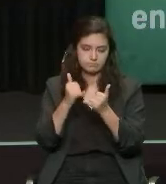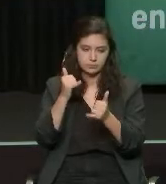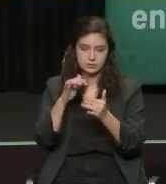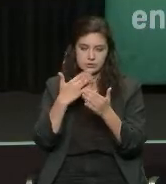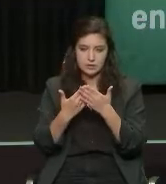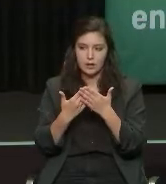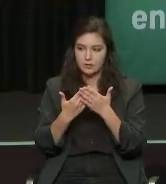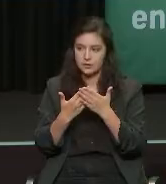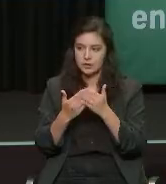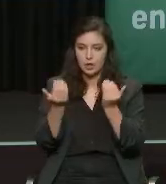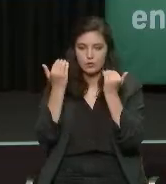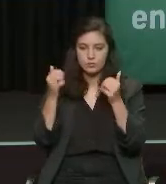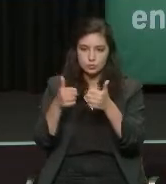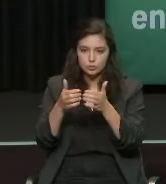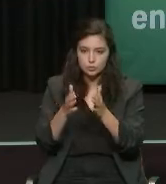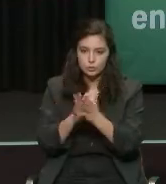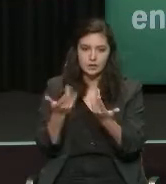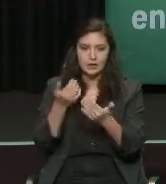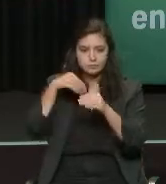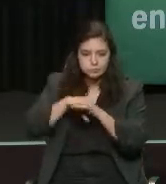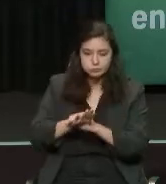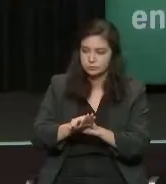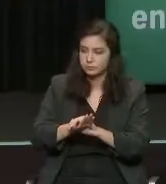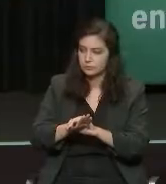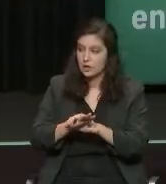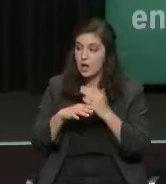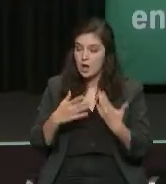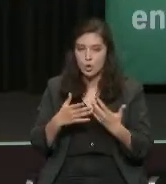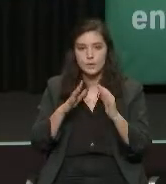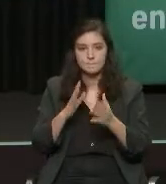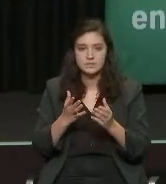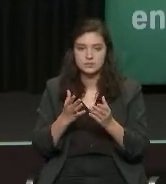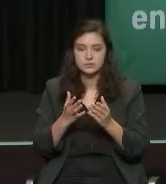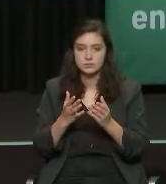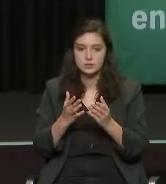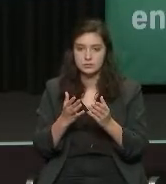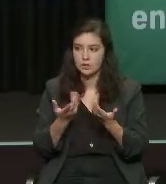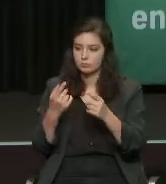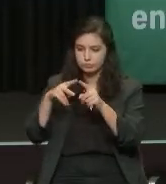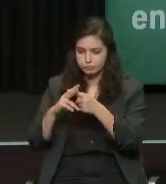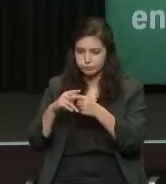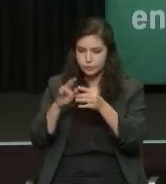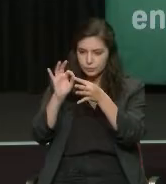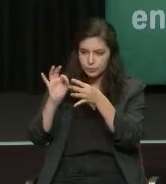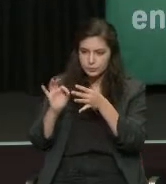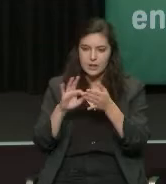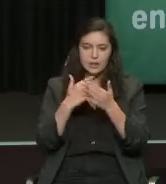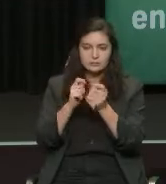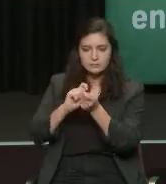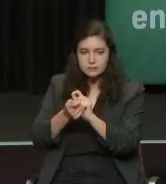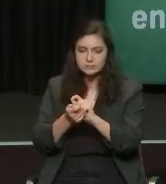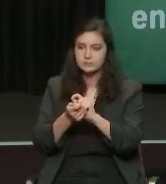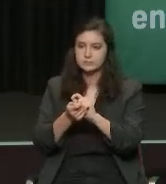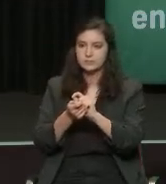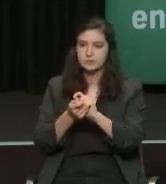all this data into useful information. Now it is time to develop a set of tools that will allow us to use AI based